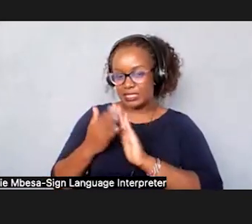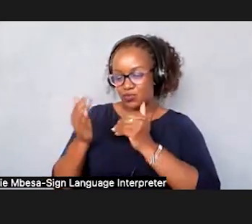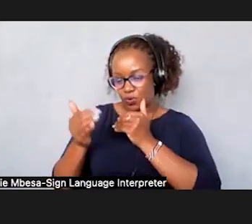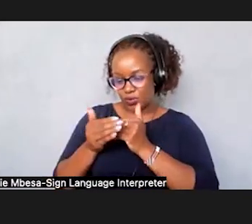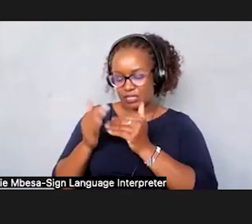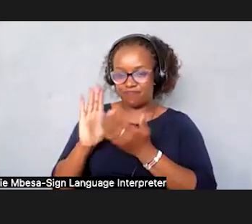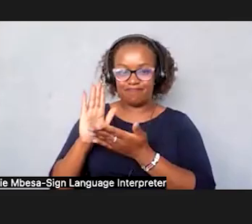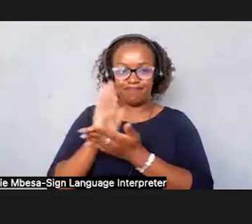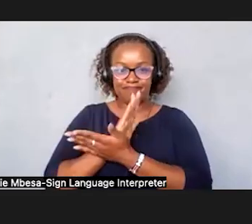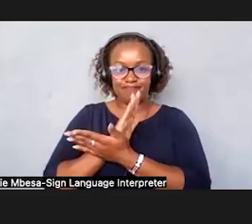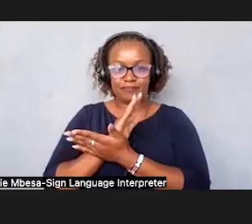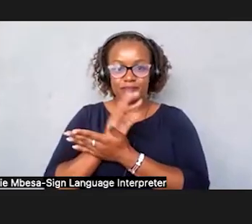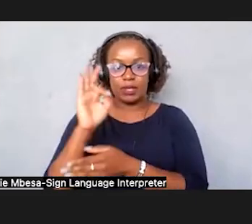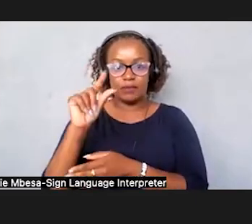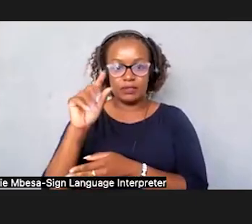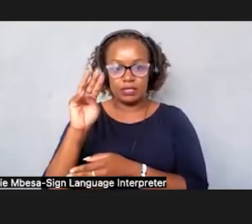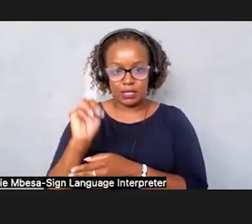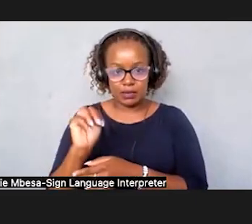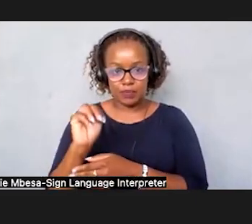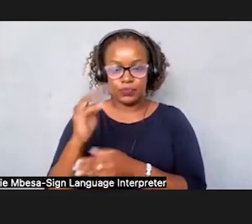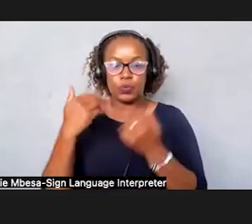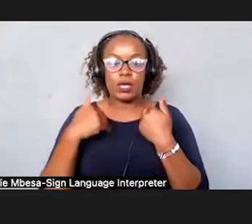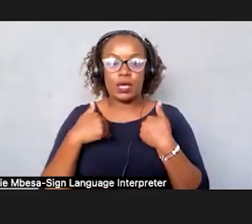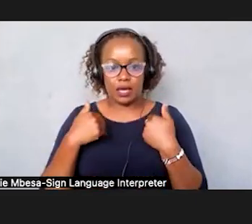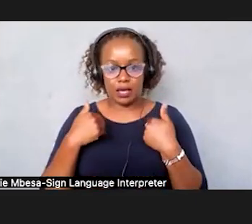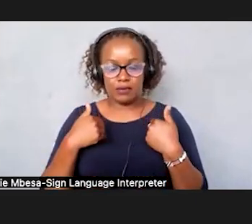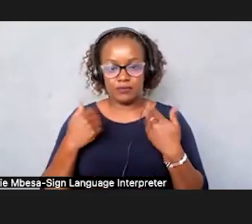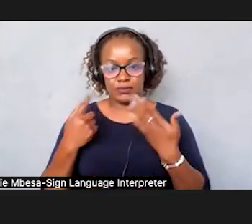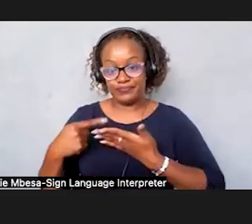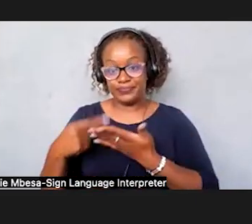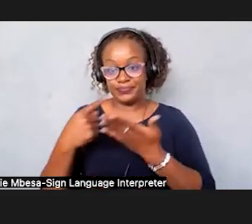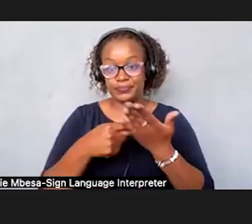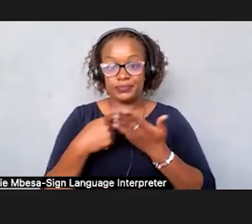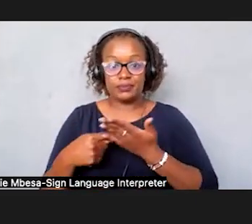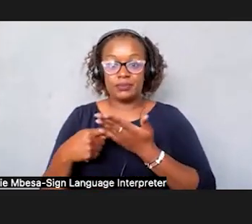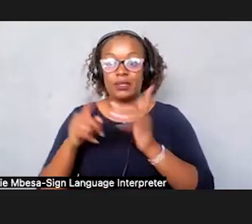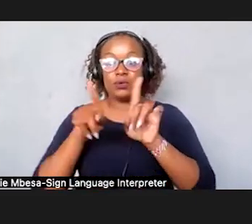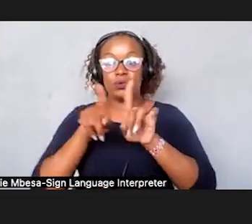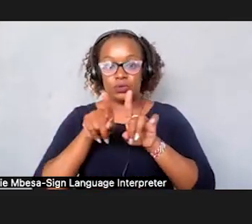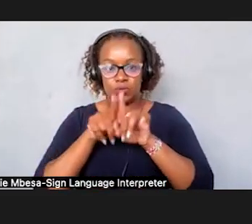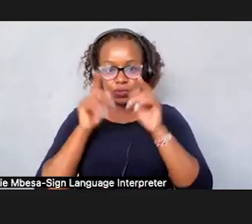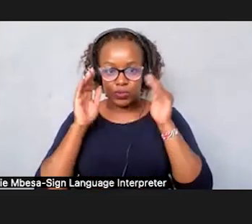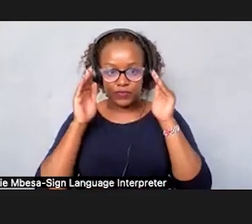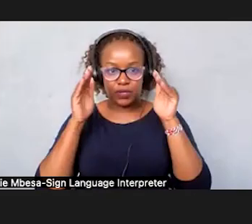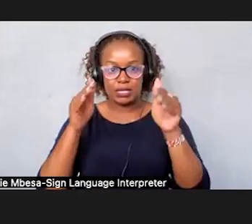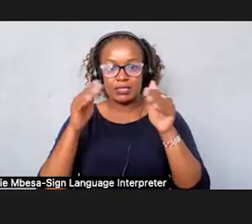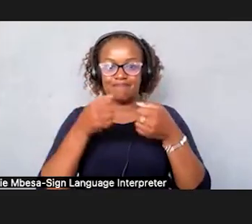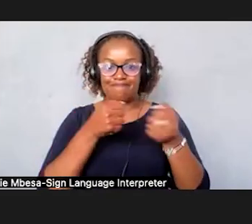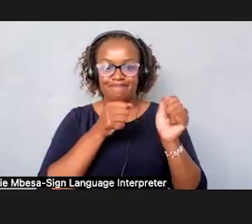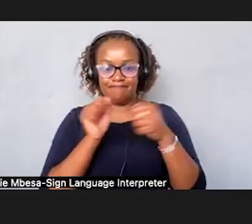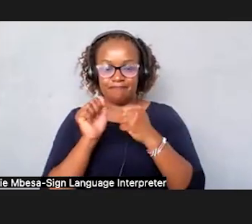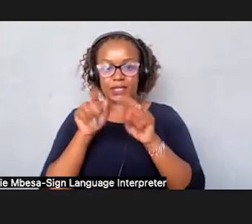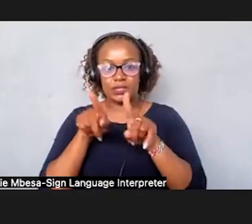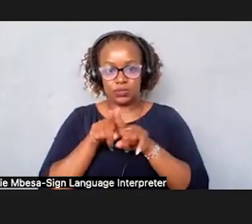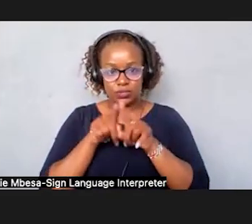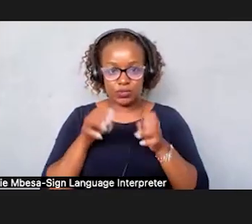holding of intergenerational dialogues. And we are also keen to learn on other strategies and their effectiveness,